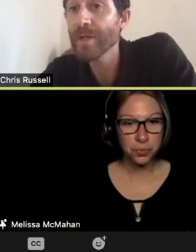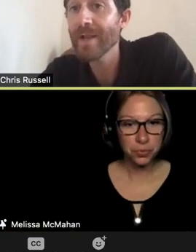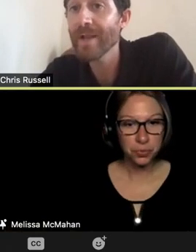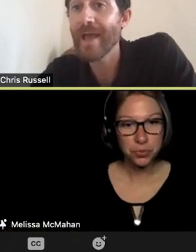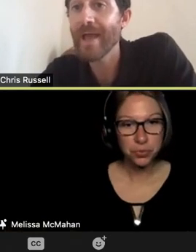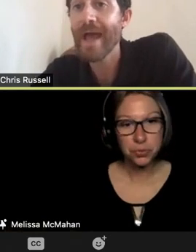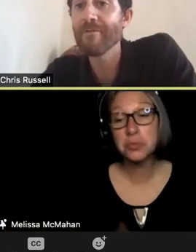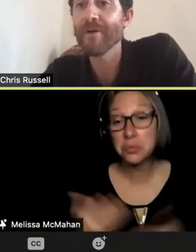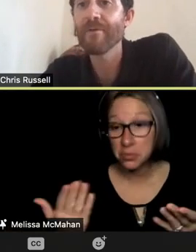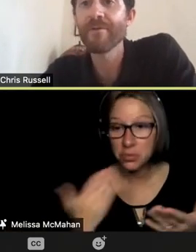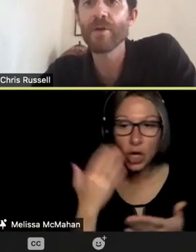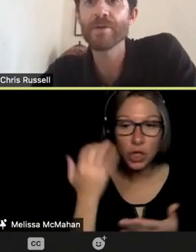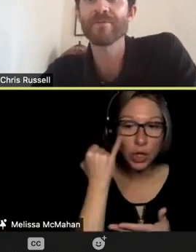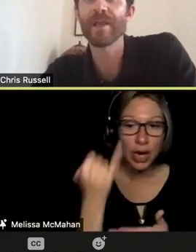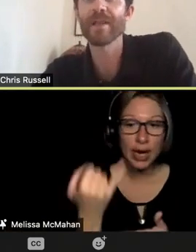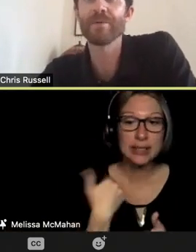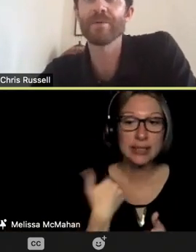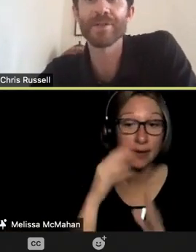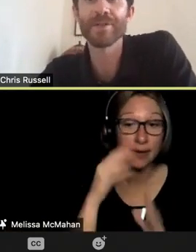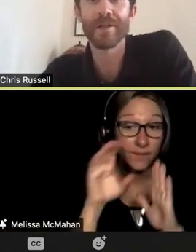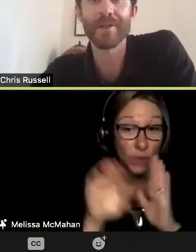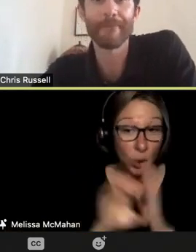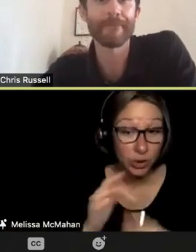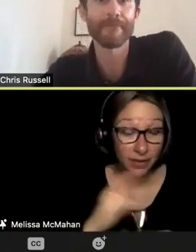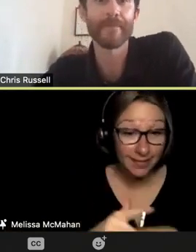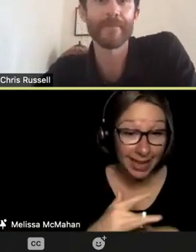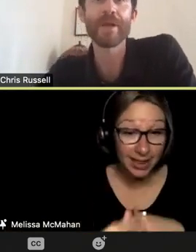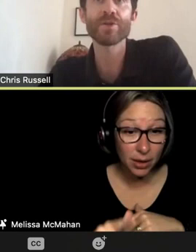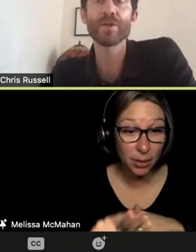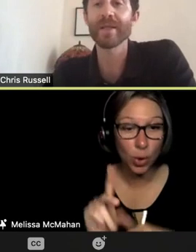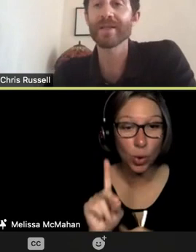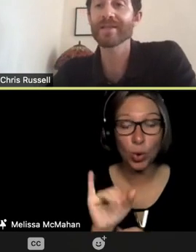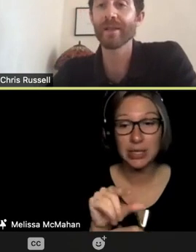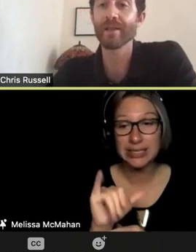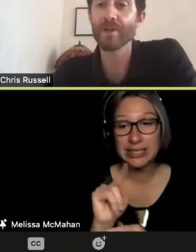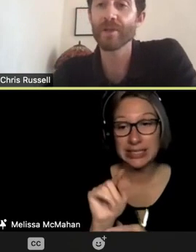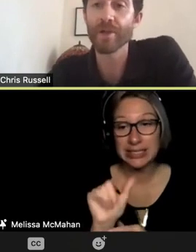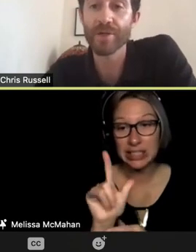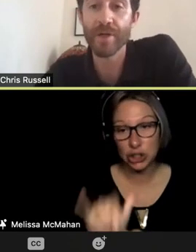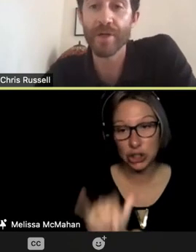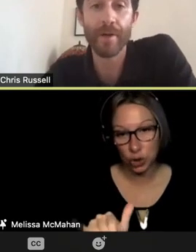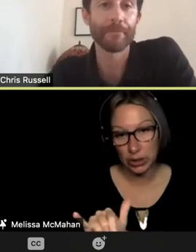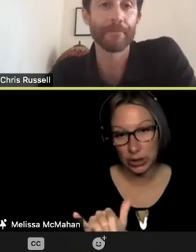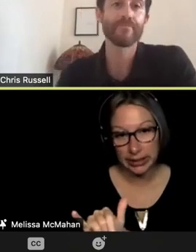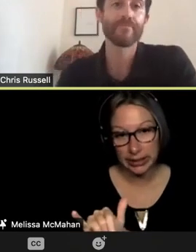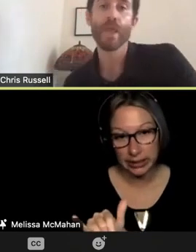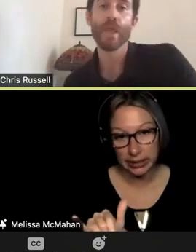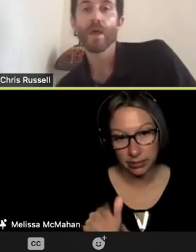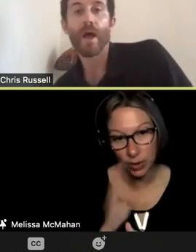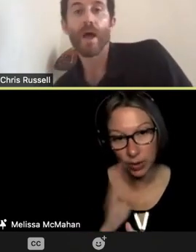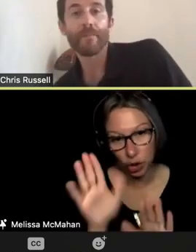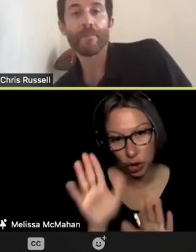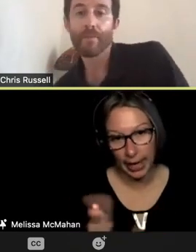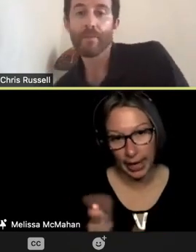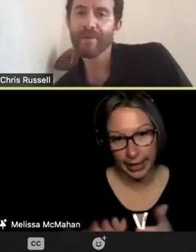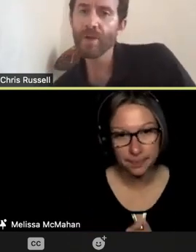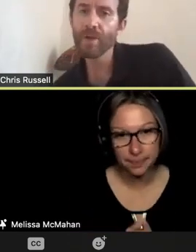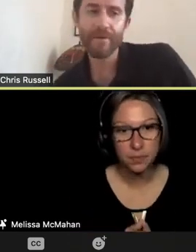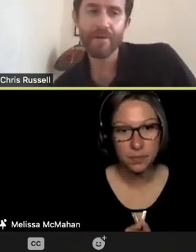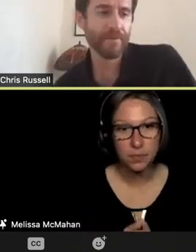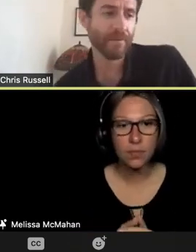Yeah, it would be a good idea to have photos available digitally, especially in a salient feature dictionary.